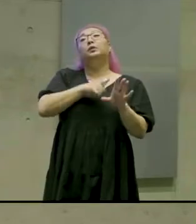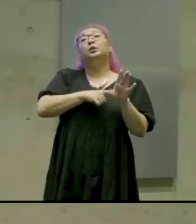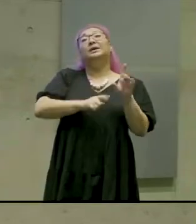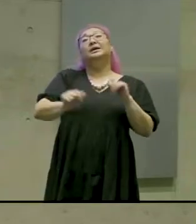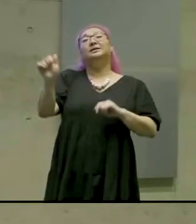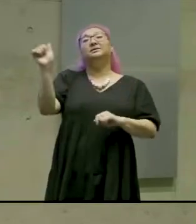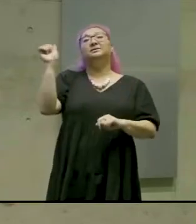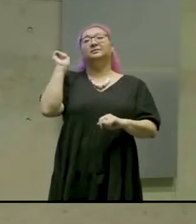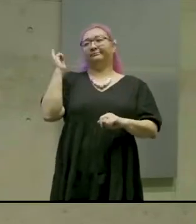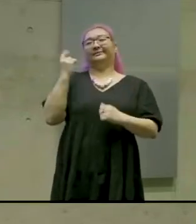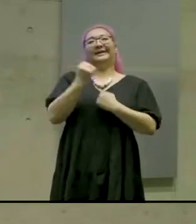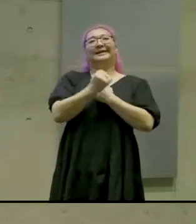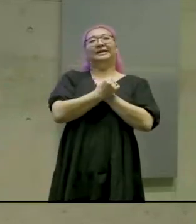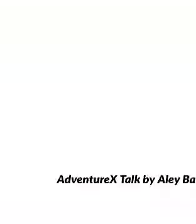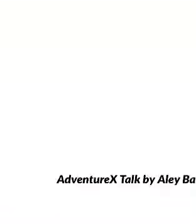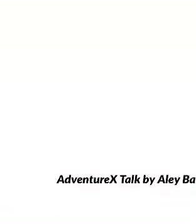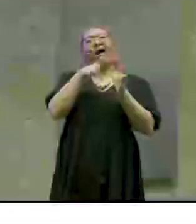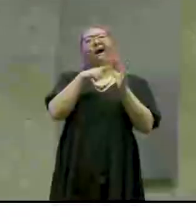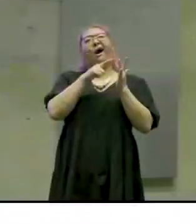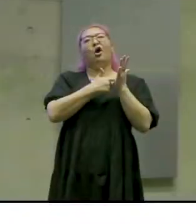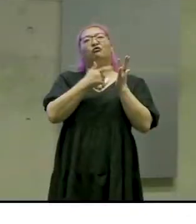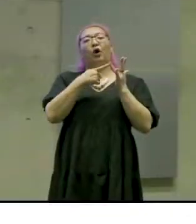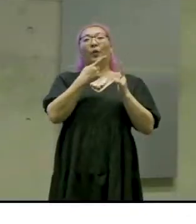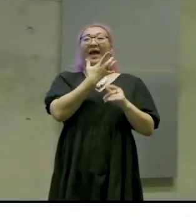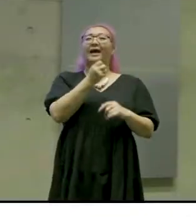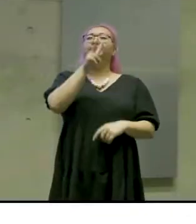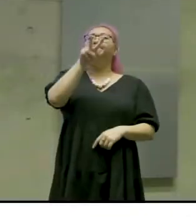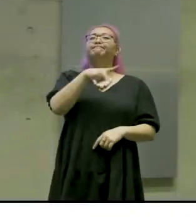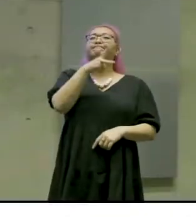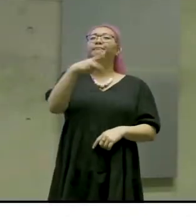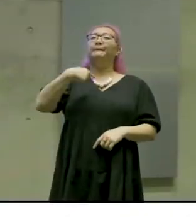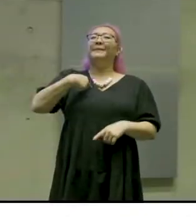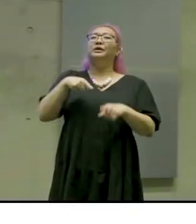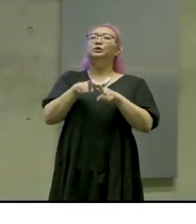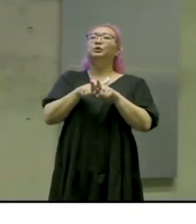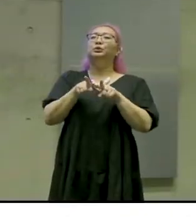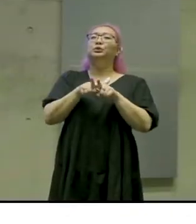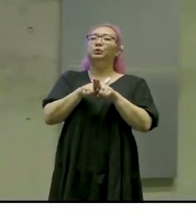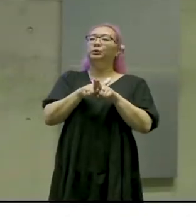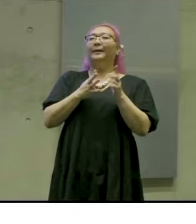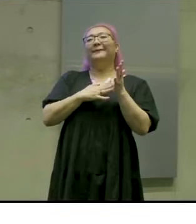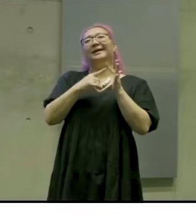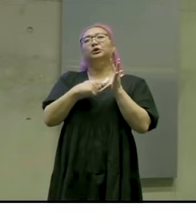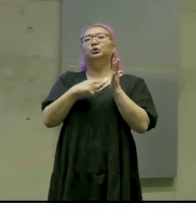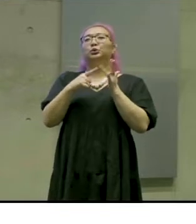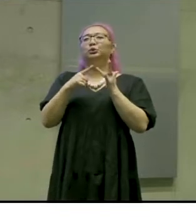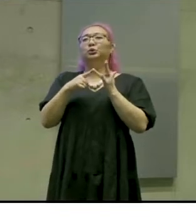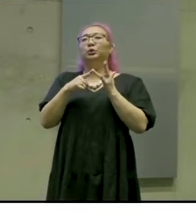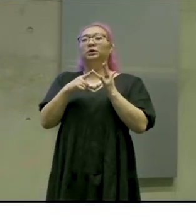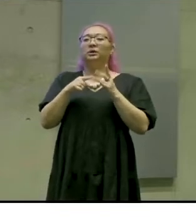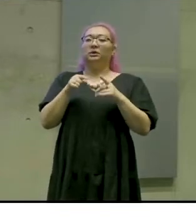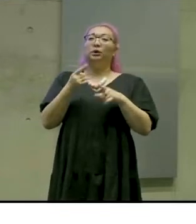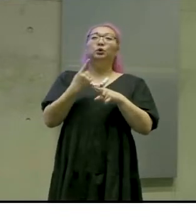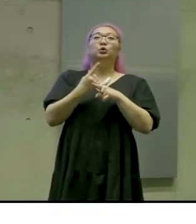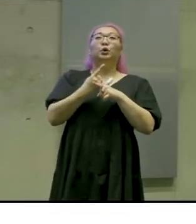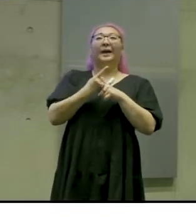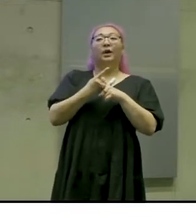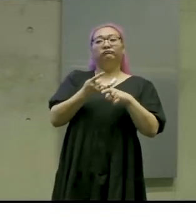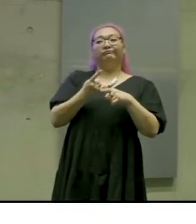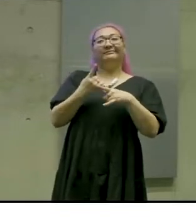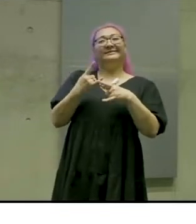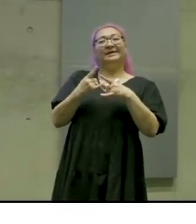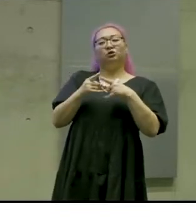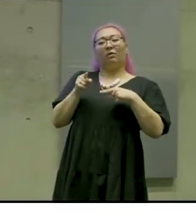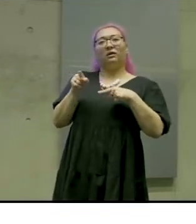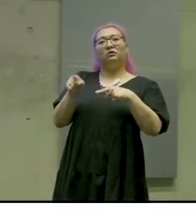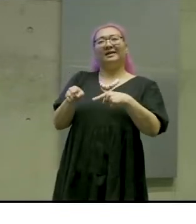movement, which is like a sexual harassment awareness movement that grew very big and quickly